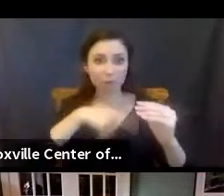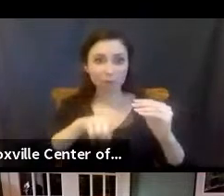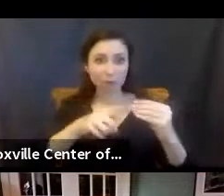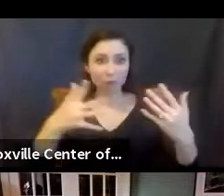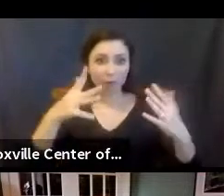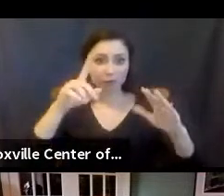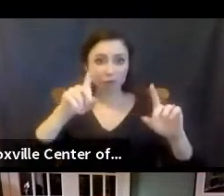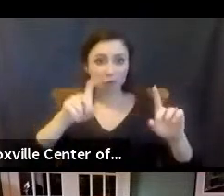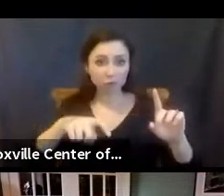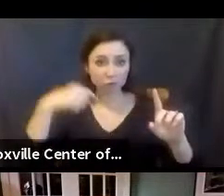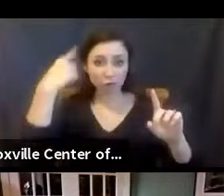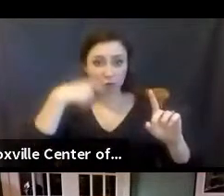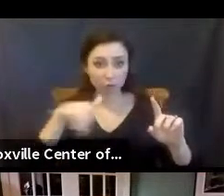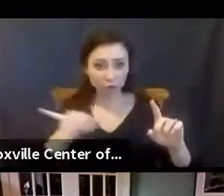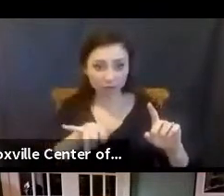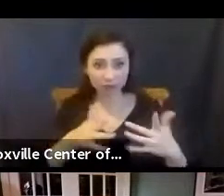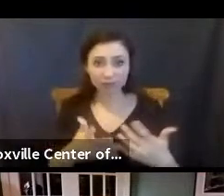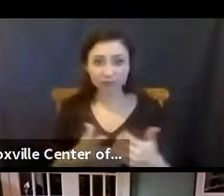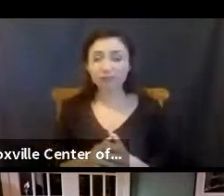like?